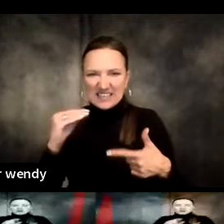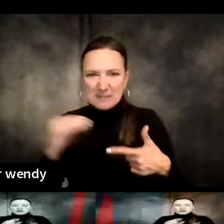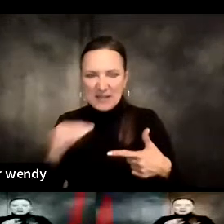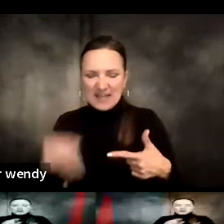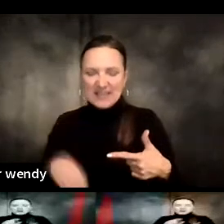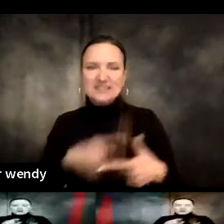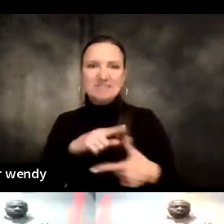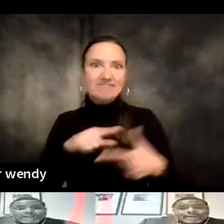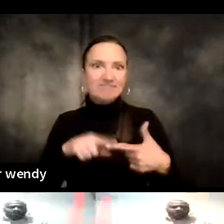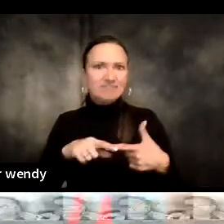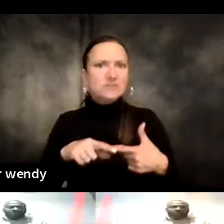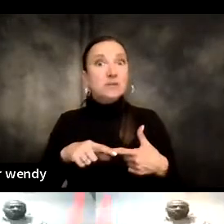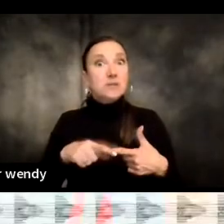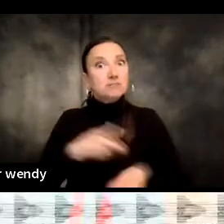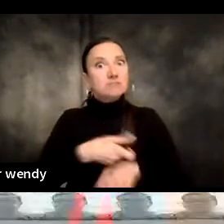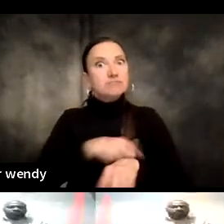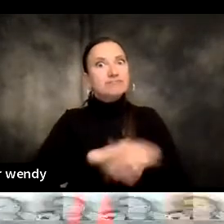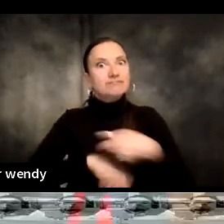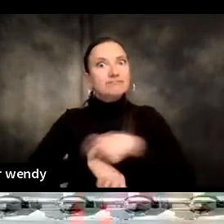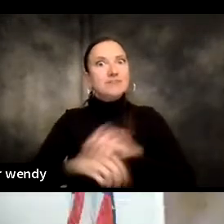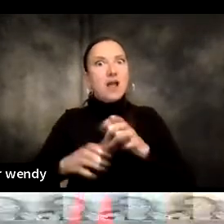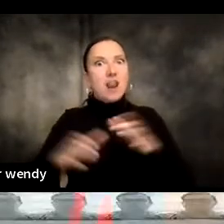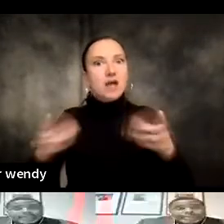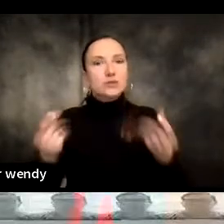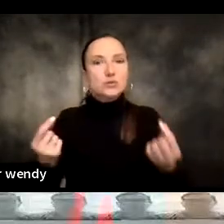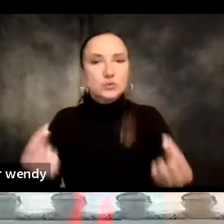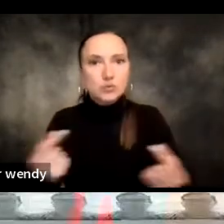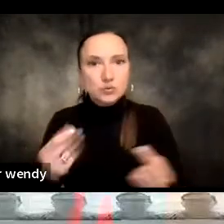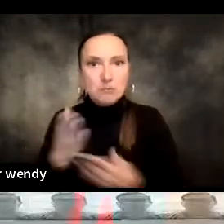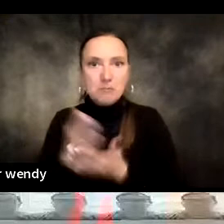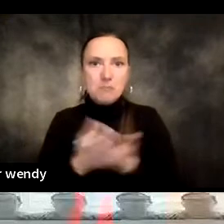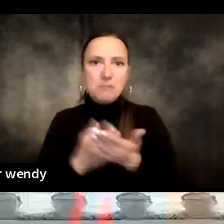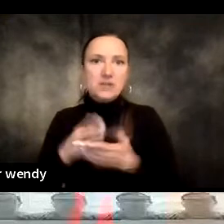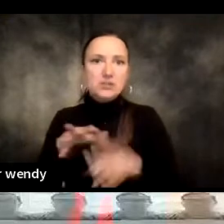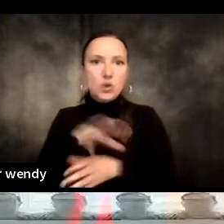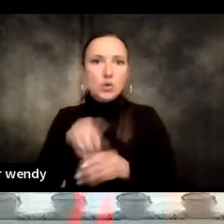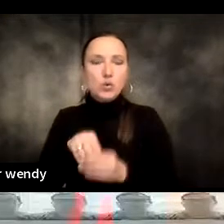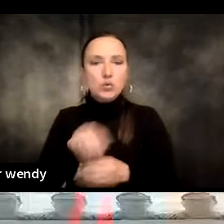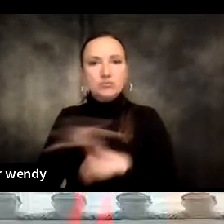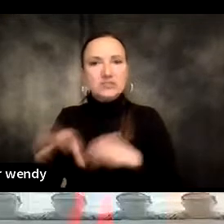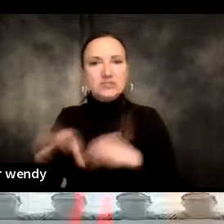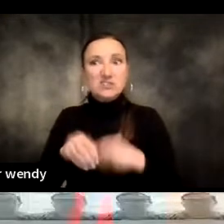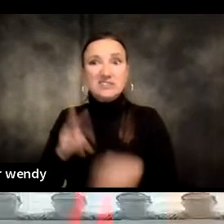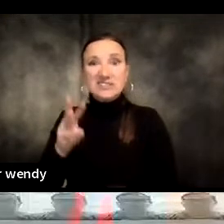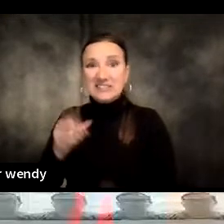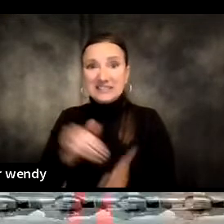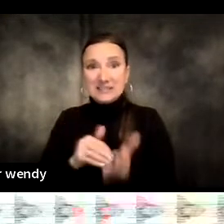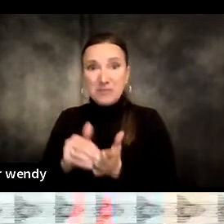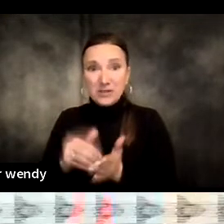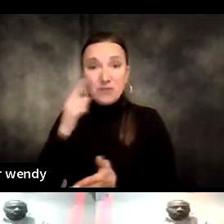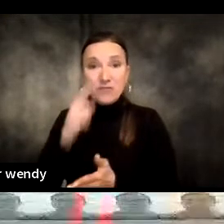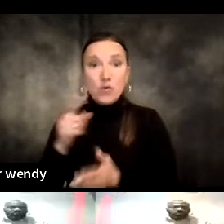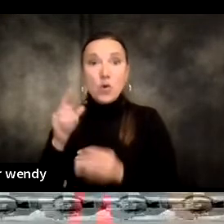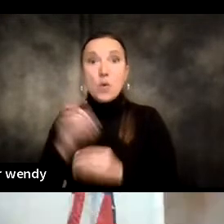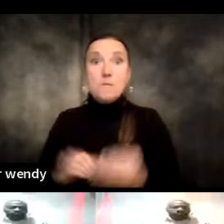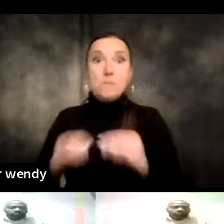do, but it also, this budget includes an additional almost $6 million for more preventative maintenance for our